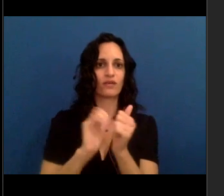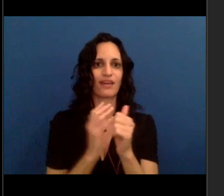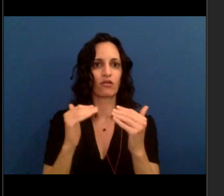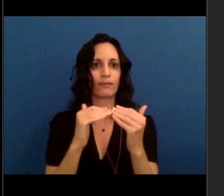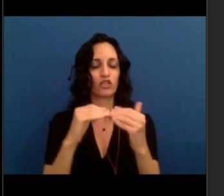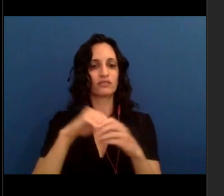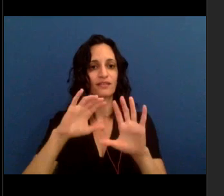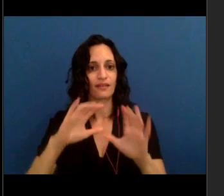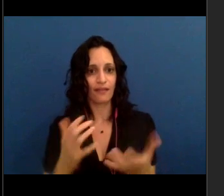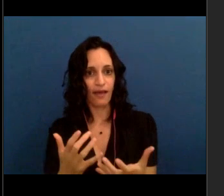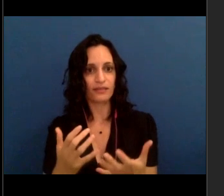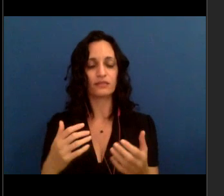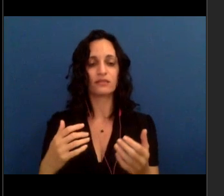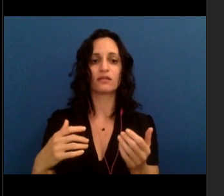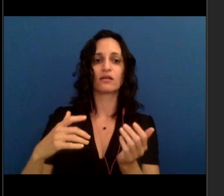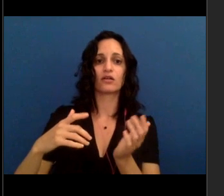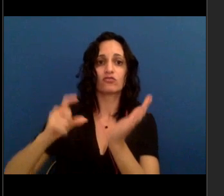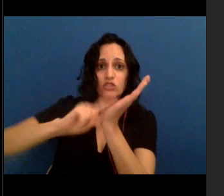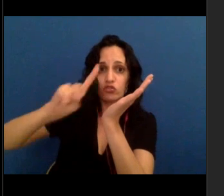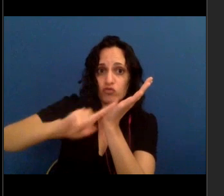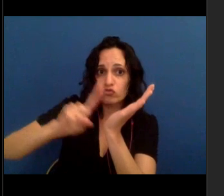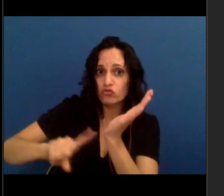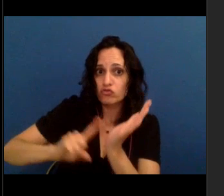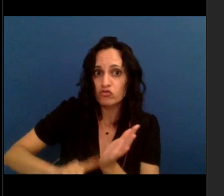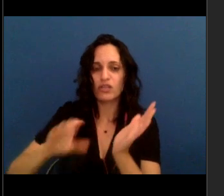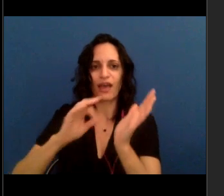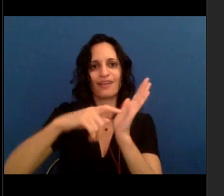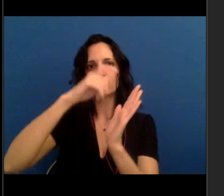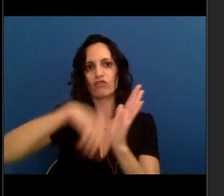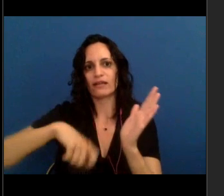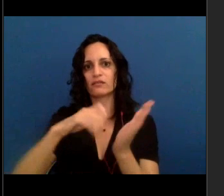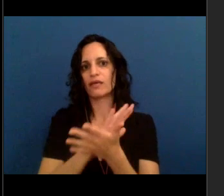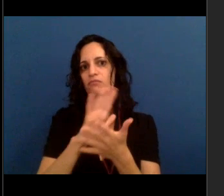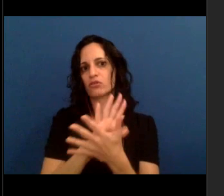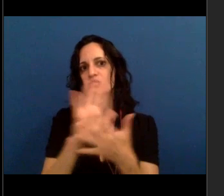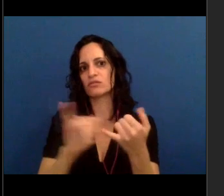and then usually also writing a paper at the end.